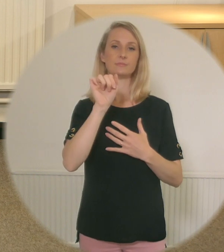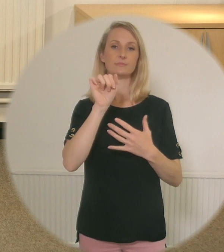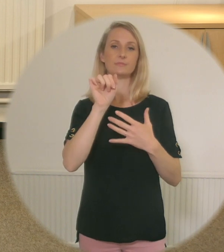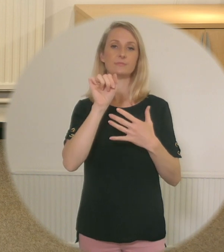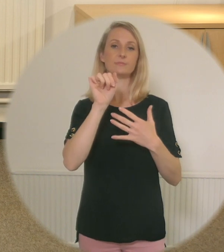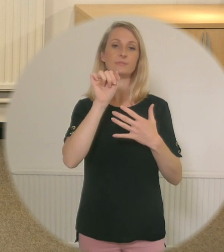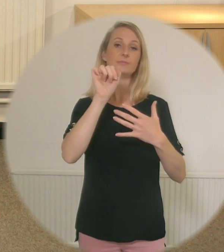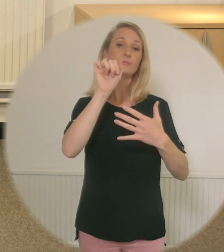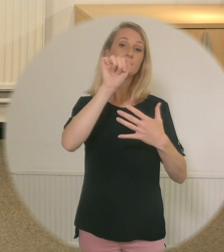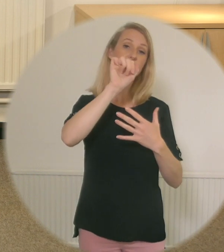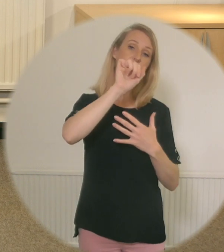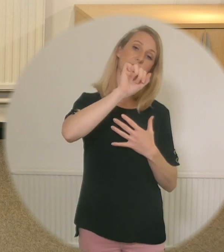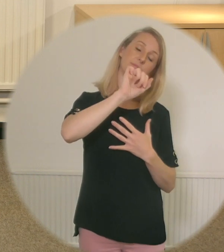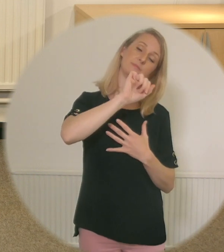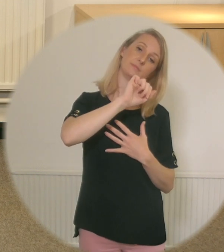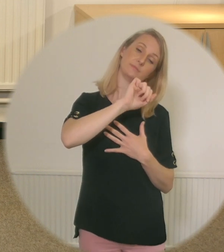Exhale to the left.